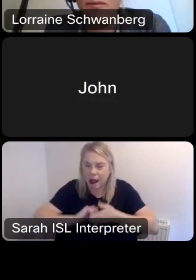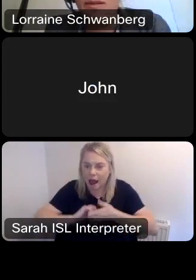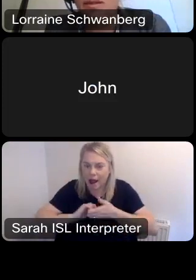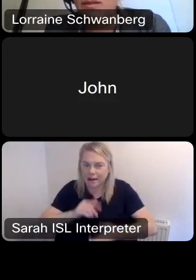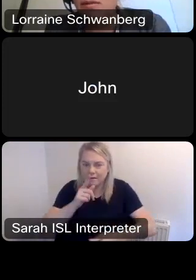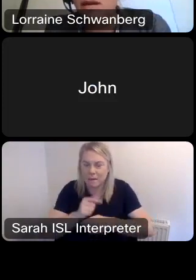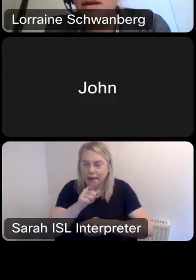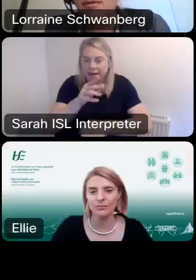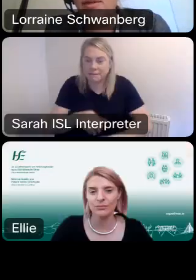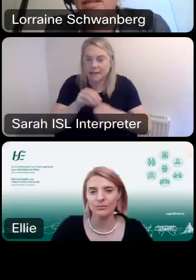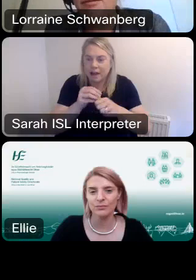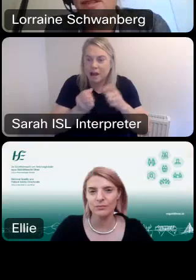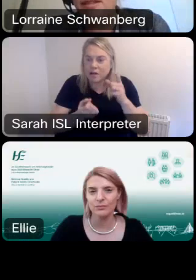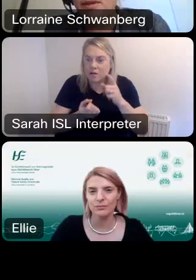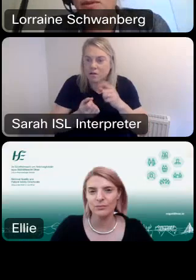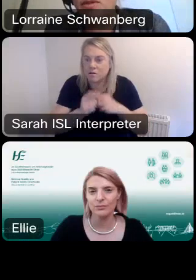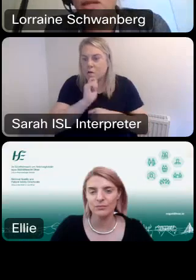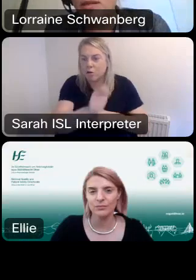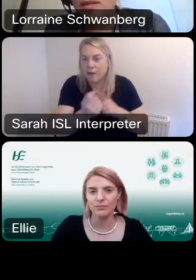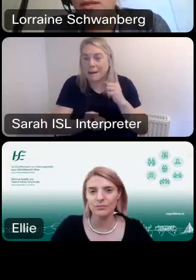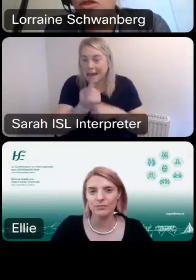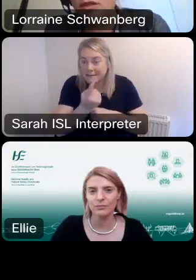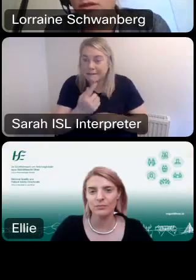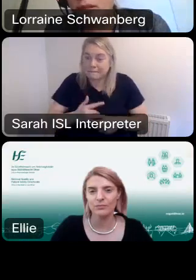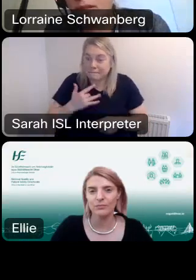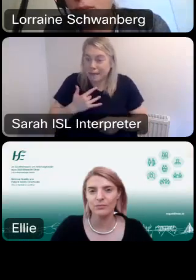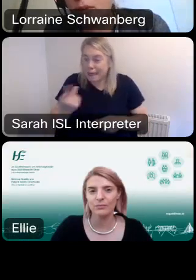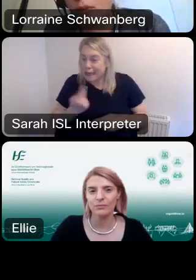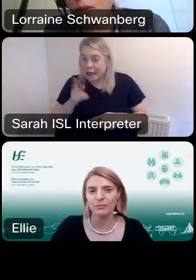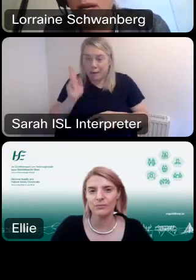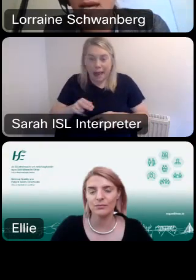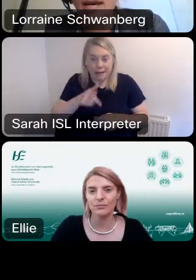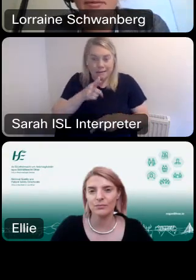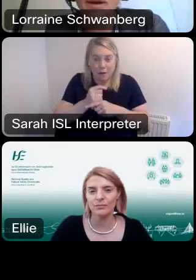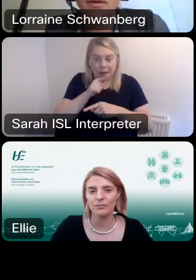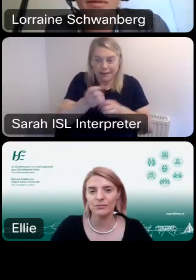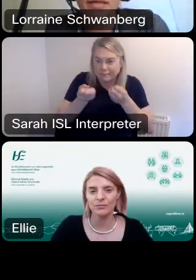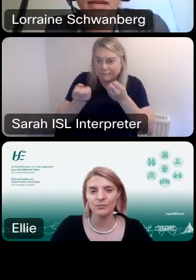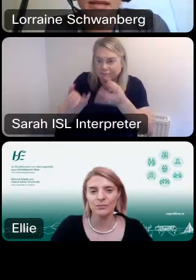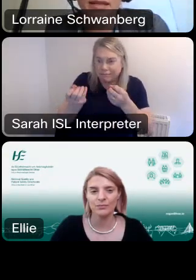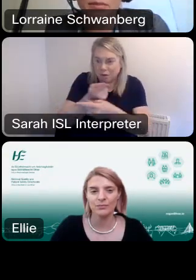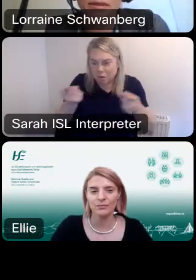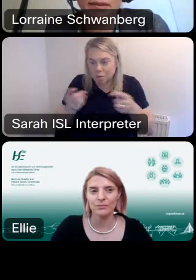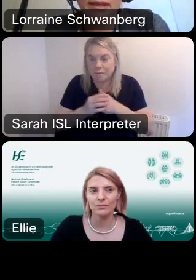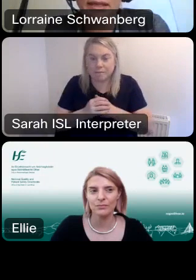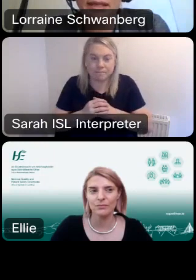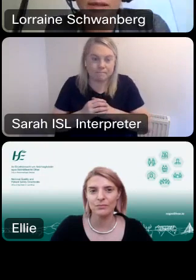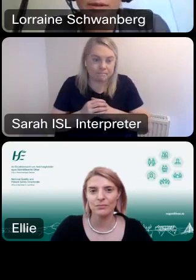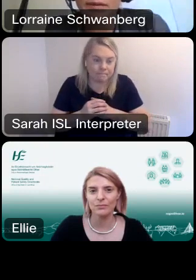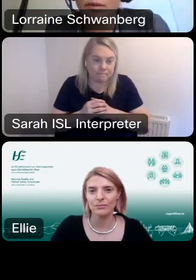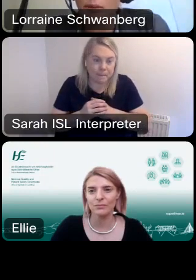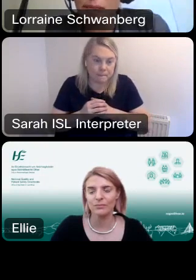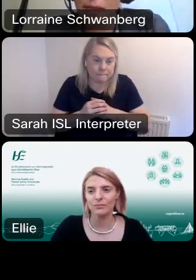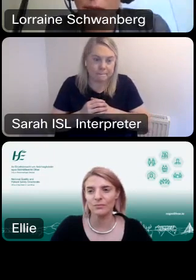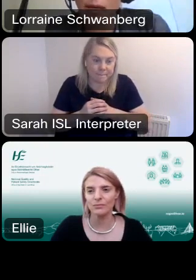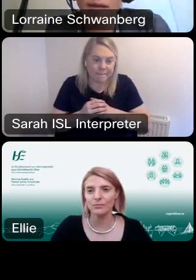notifiable instance. So we did feel that we could speak to this and share some insight with you. And obviously anything specifically clinically or